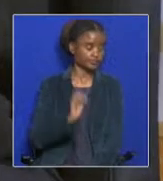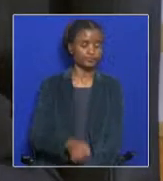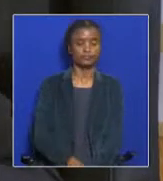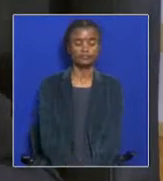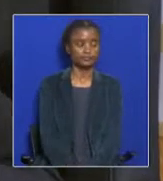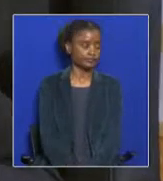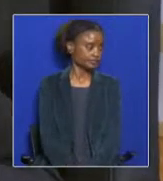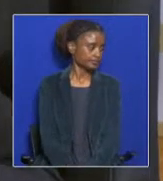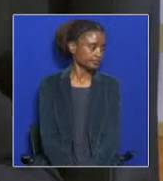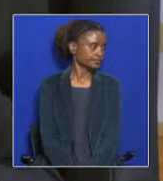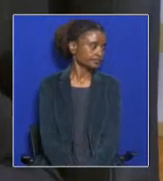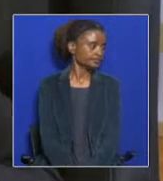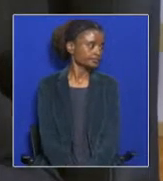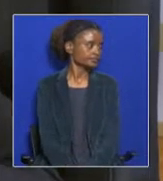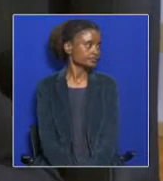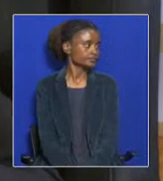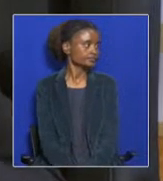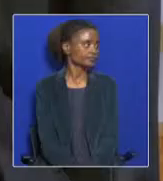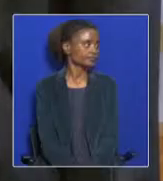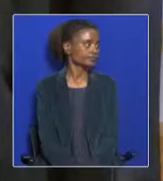248. Right, files off.